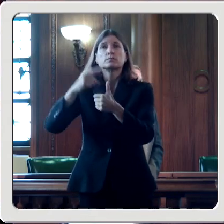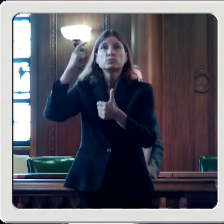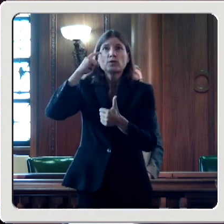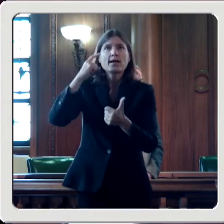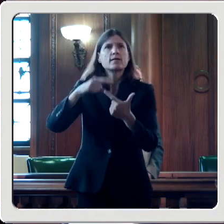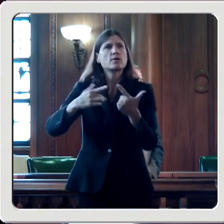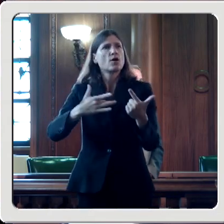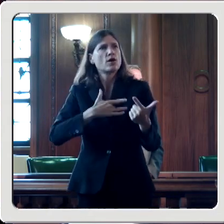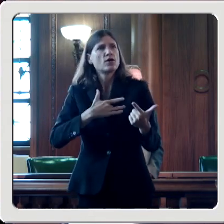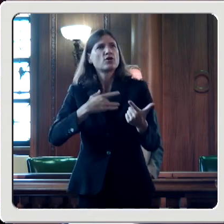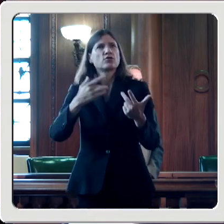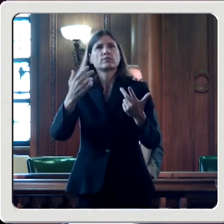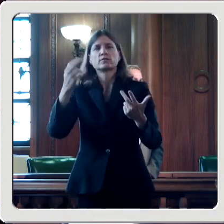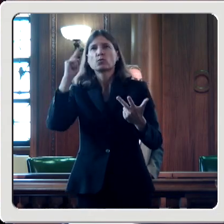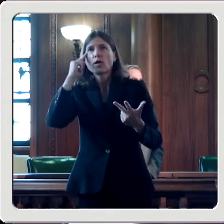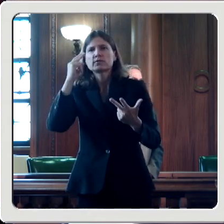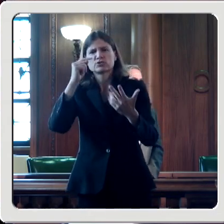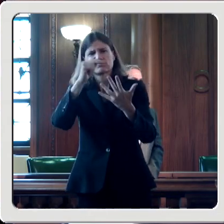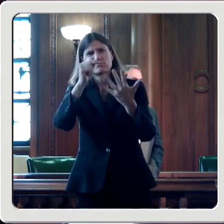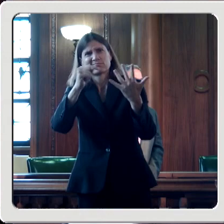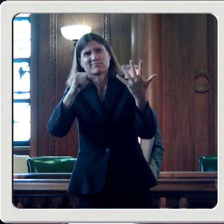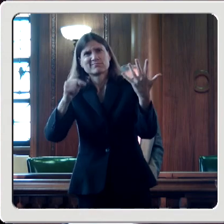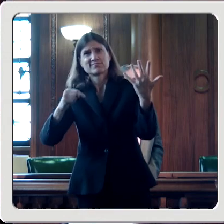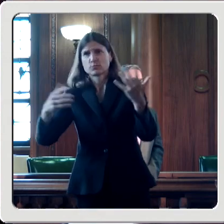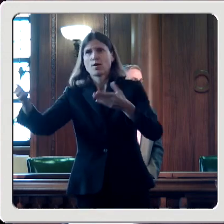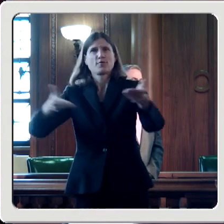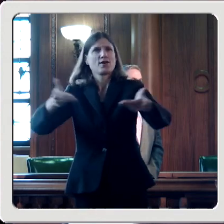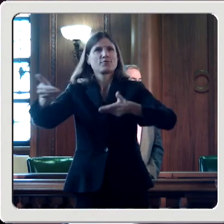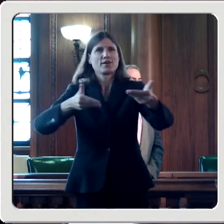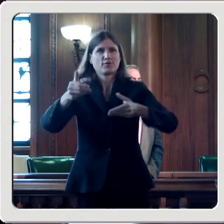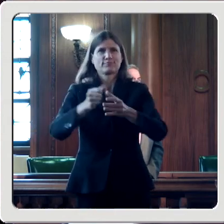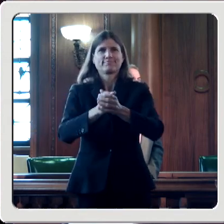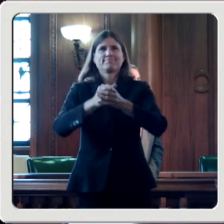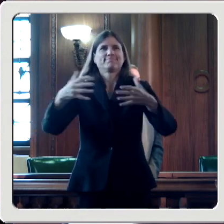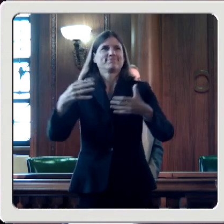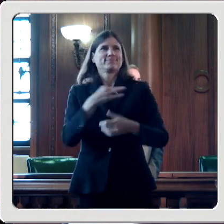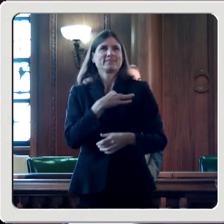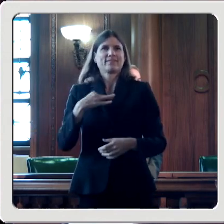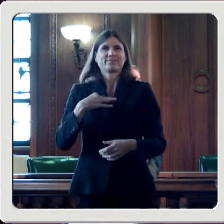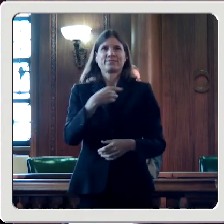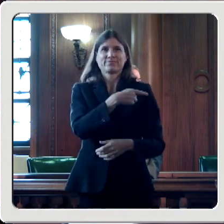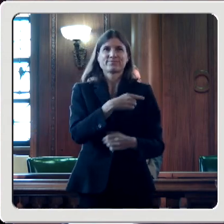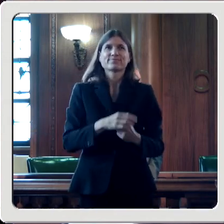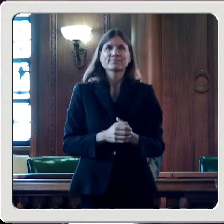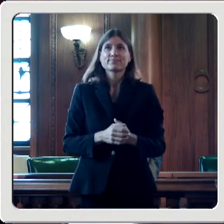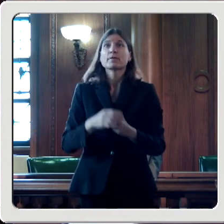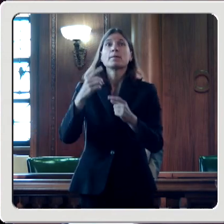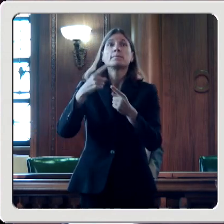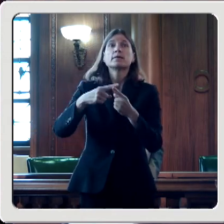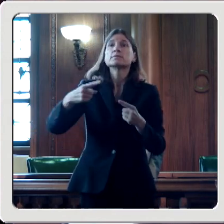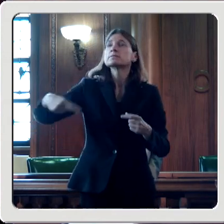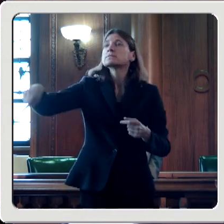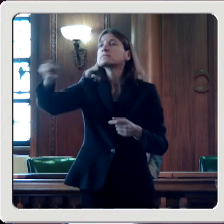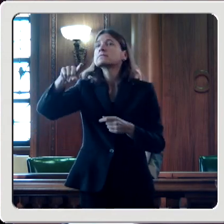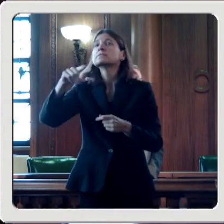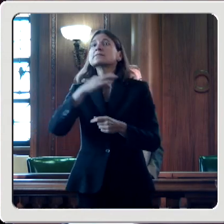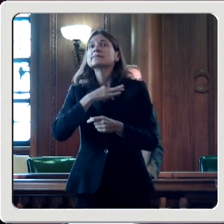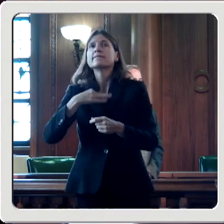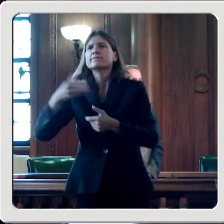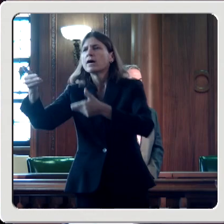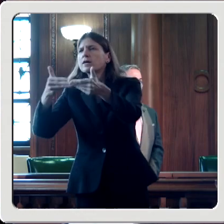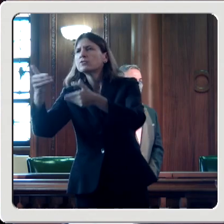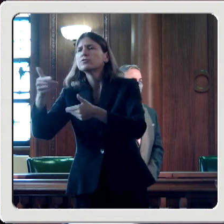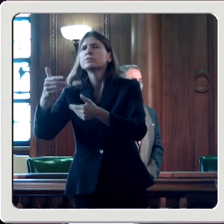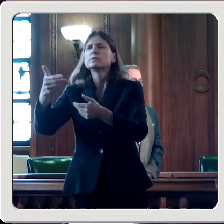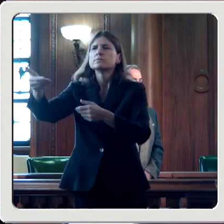trainees who do apprenticeships there. It allows us to recruit the best and brightest physicians who want to work in an environment of